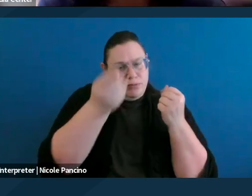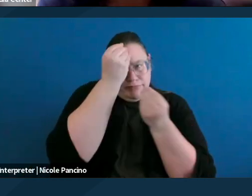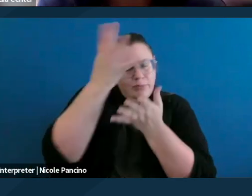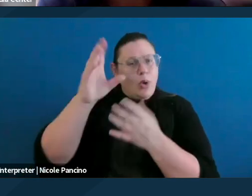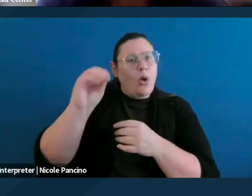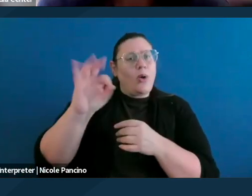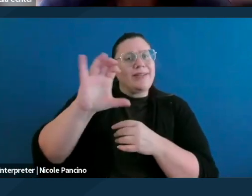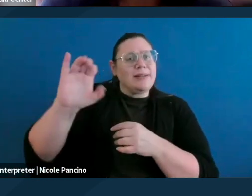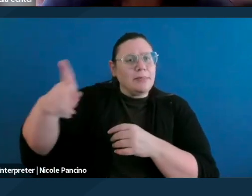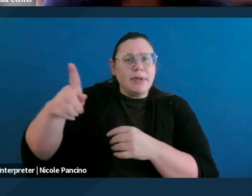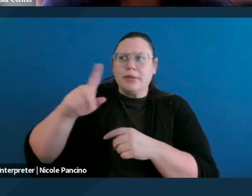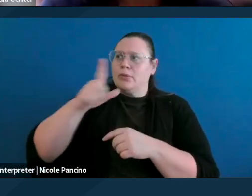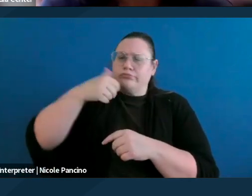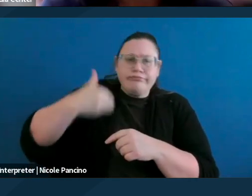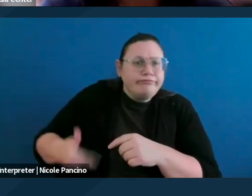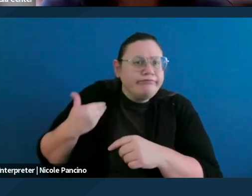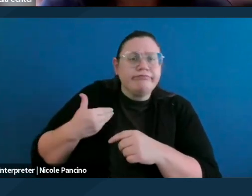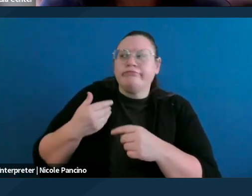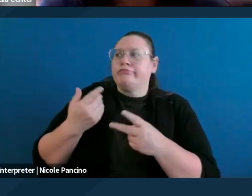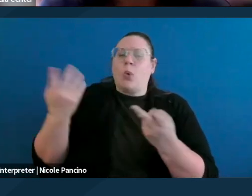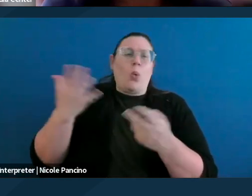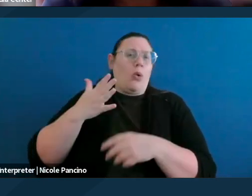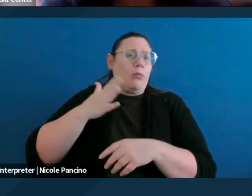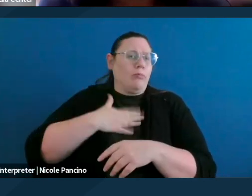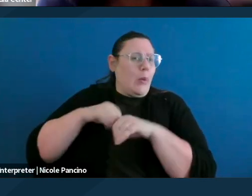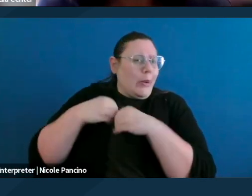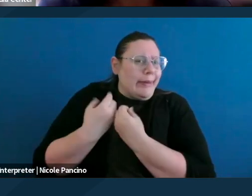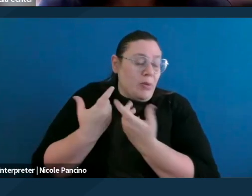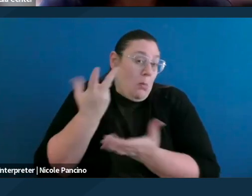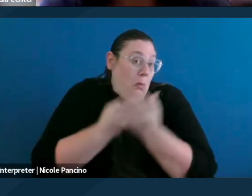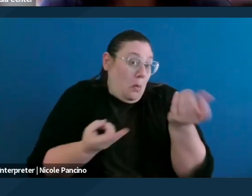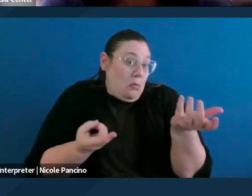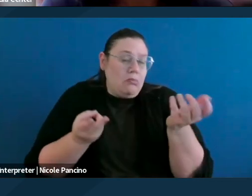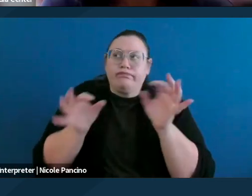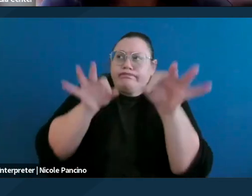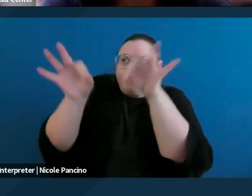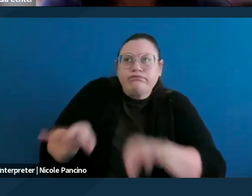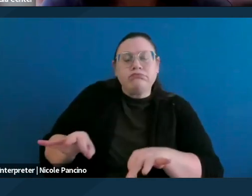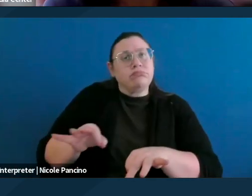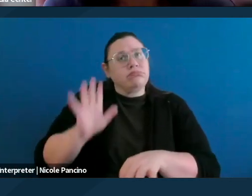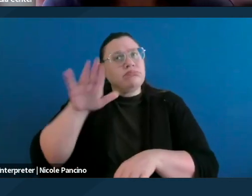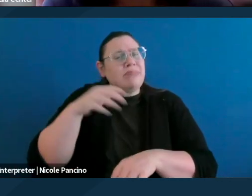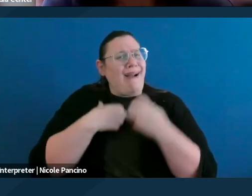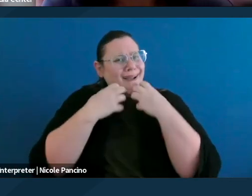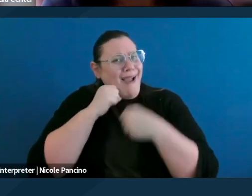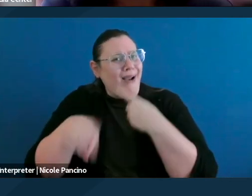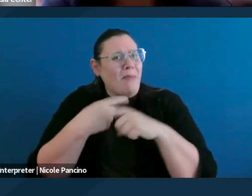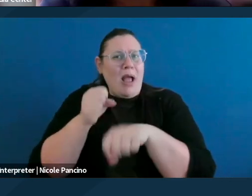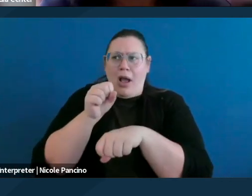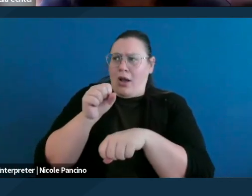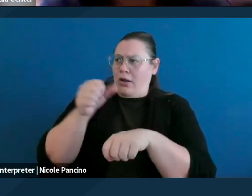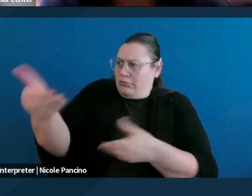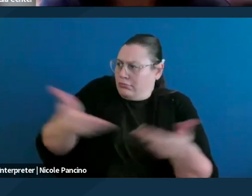about yourself or a little bit about your organization or both, and to say why you care about the employment of people